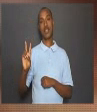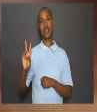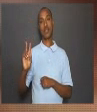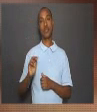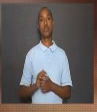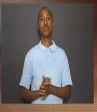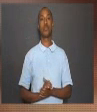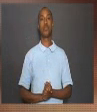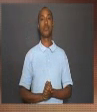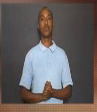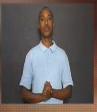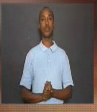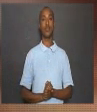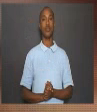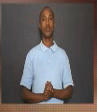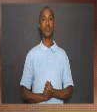dioxide.